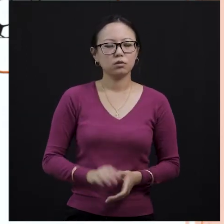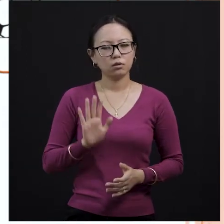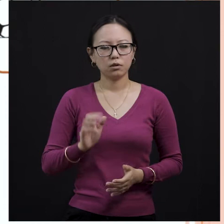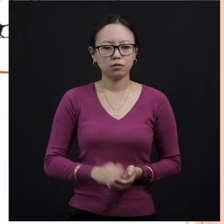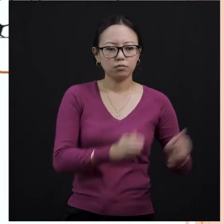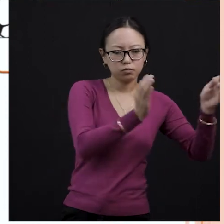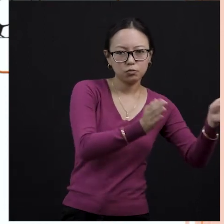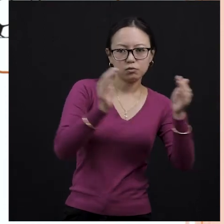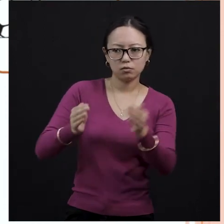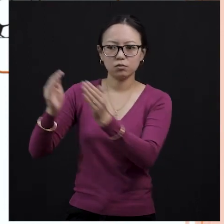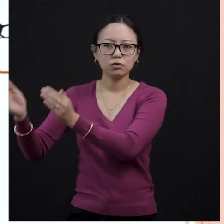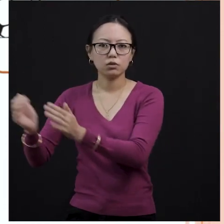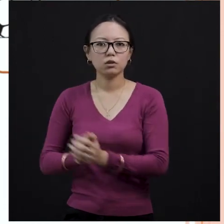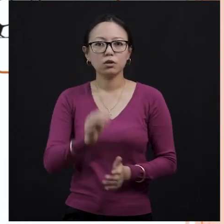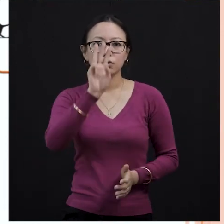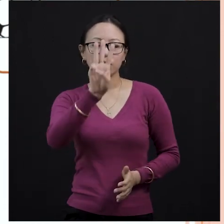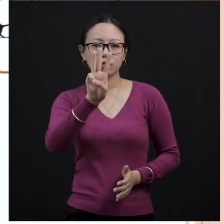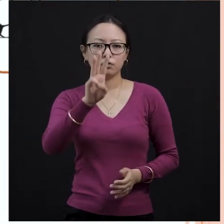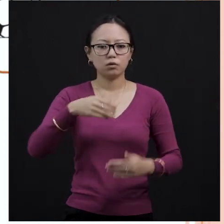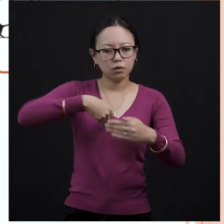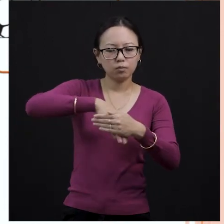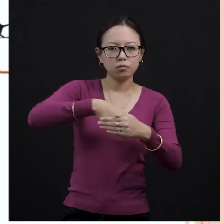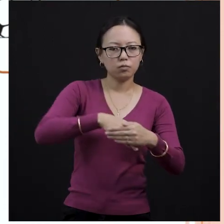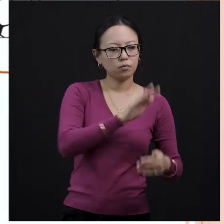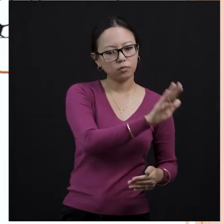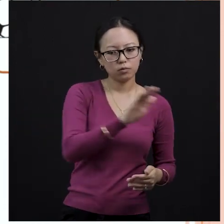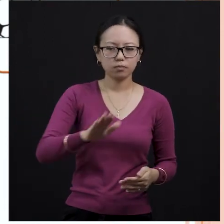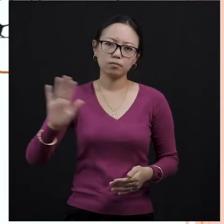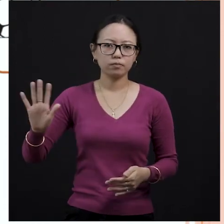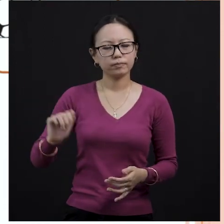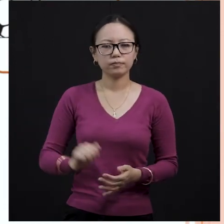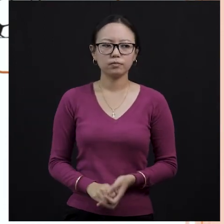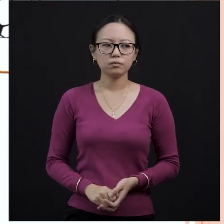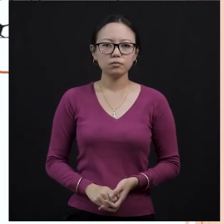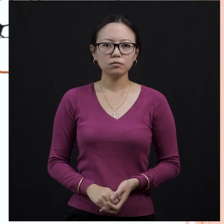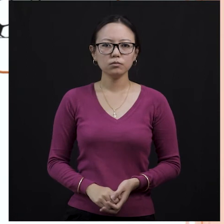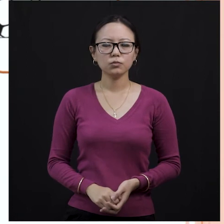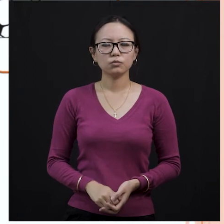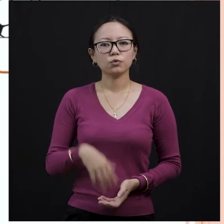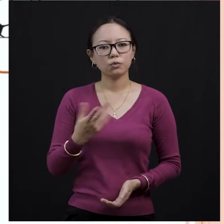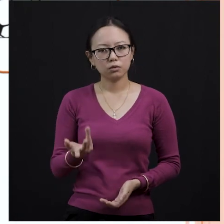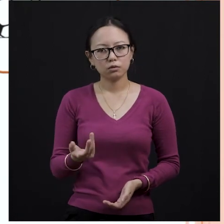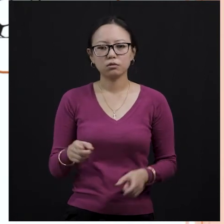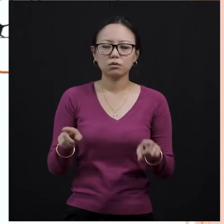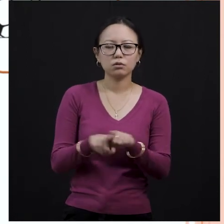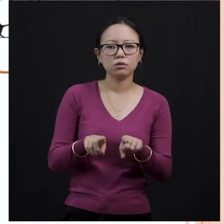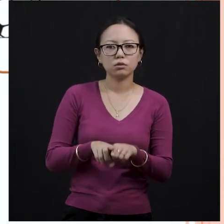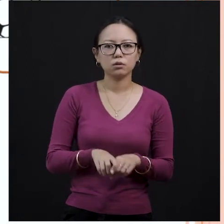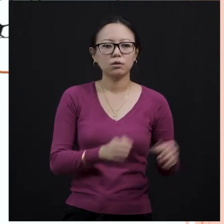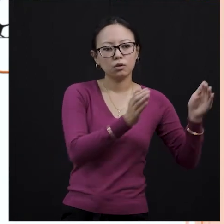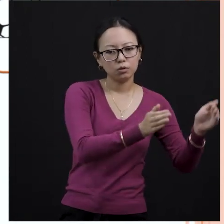group. Right. So this is how you group different objects. This is how groups are formed. All